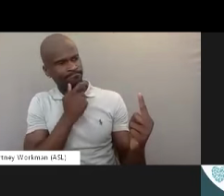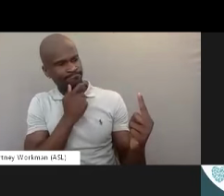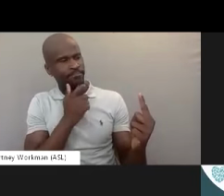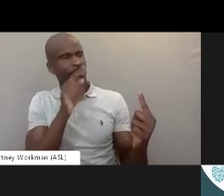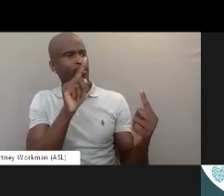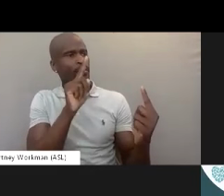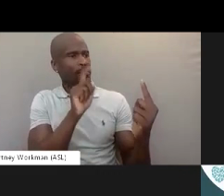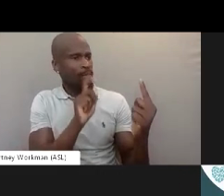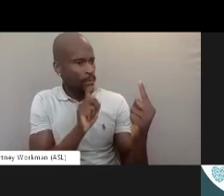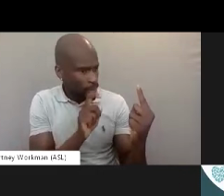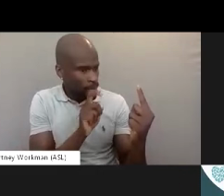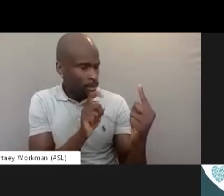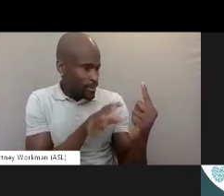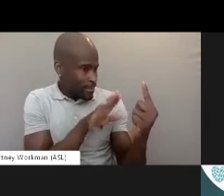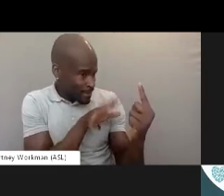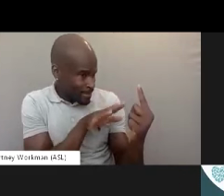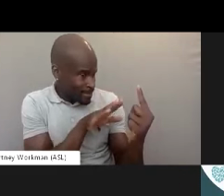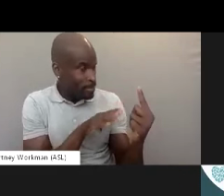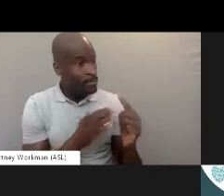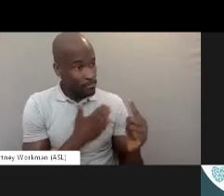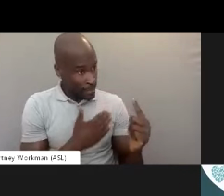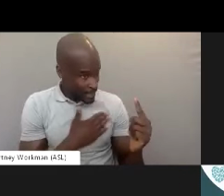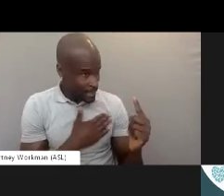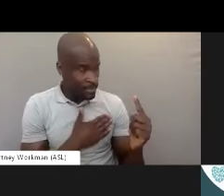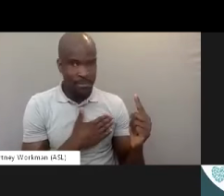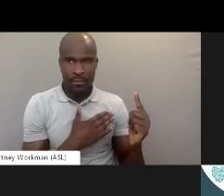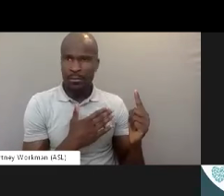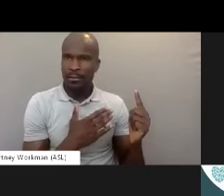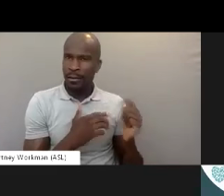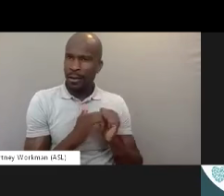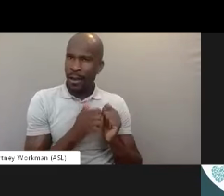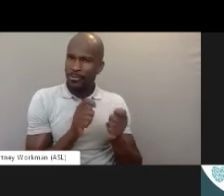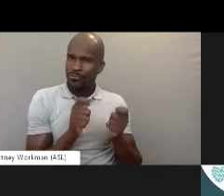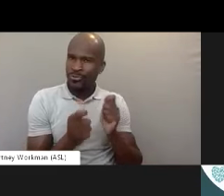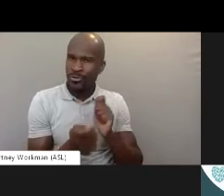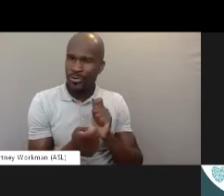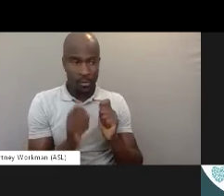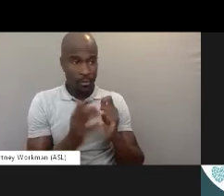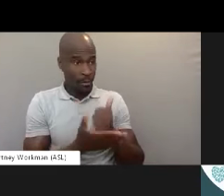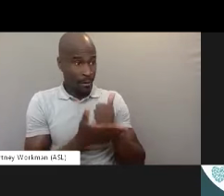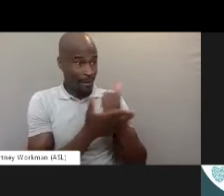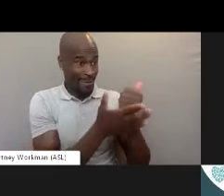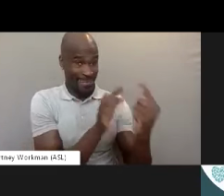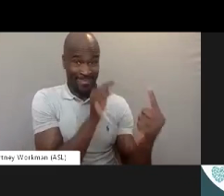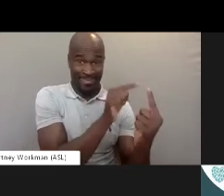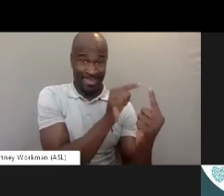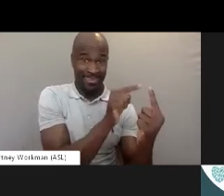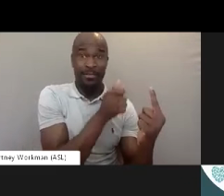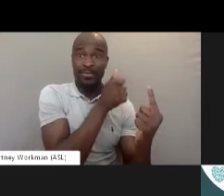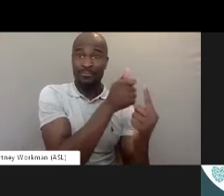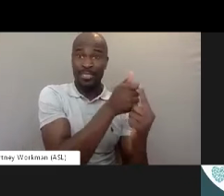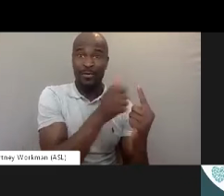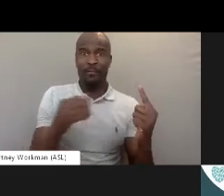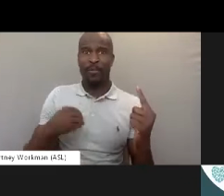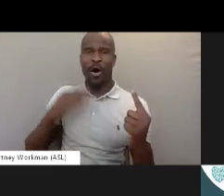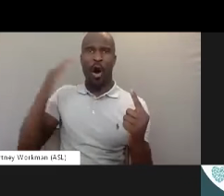request, we are helping students to be knowledgeable and be self-aware of their own trauma activators. And then when